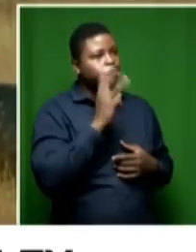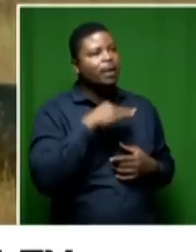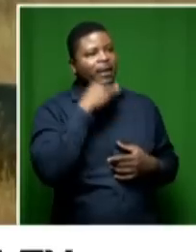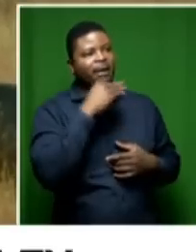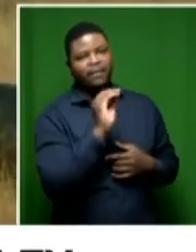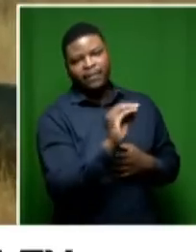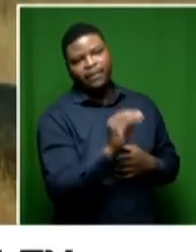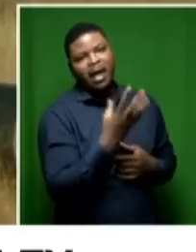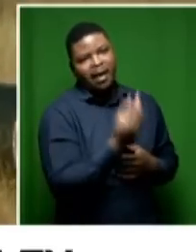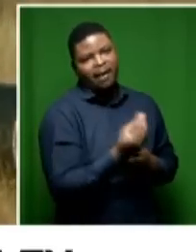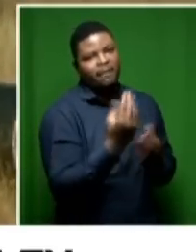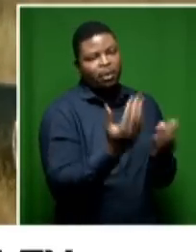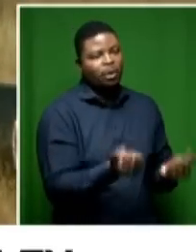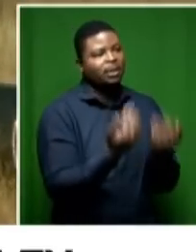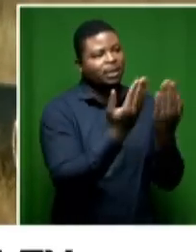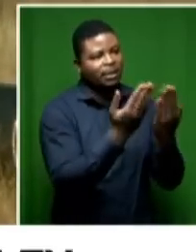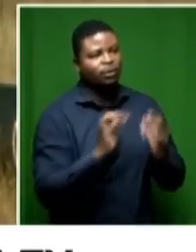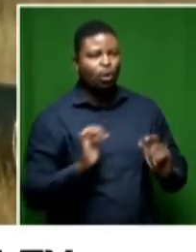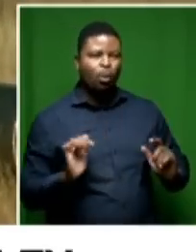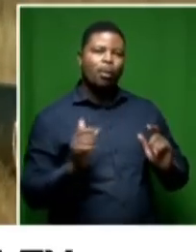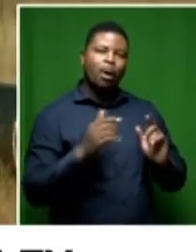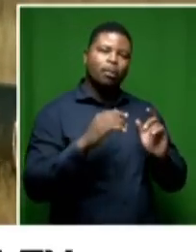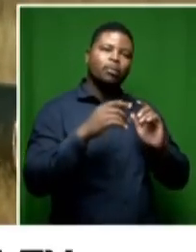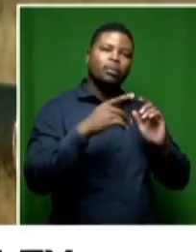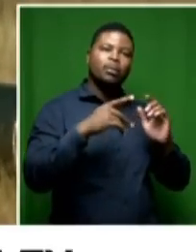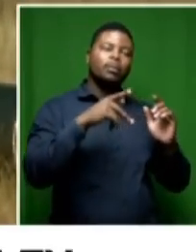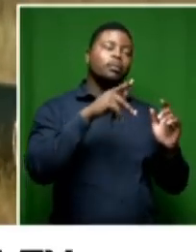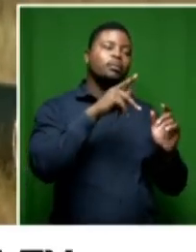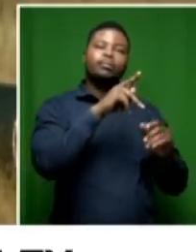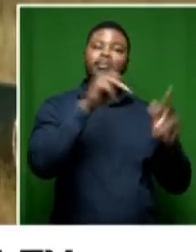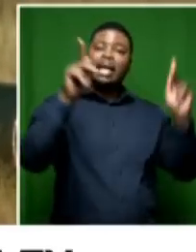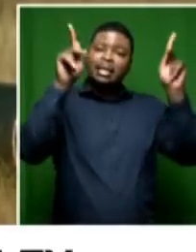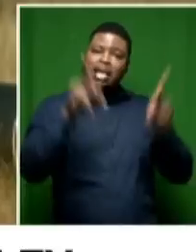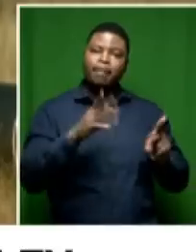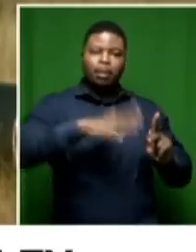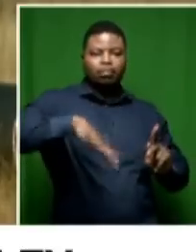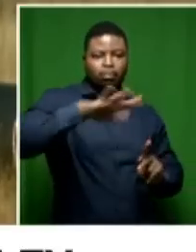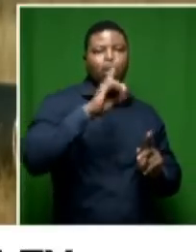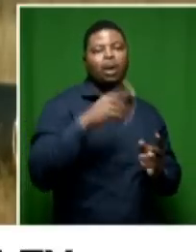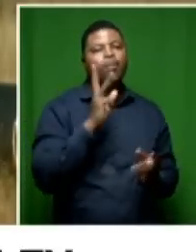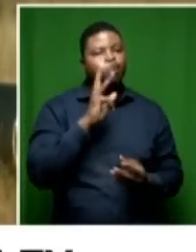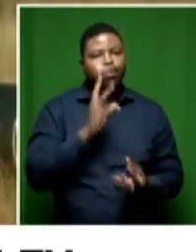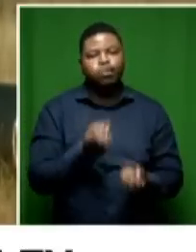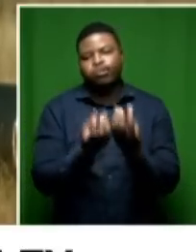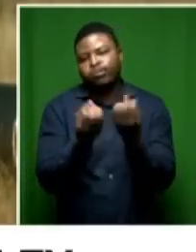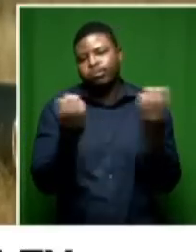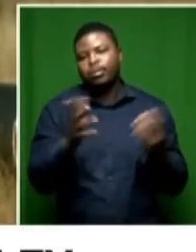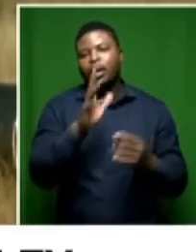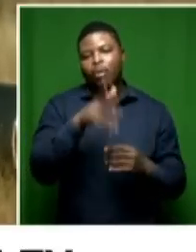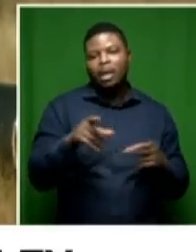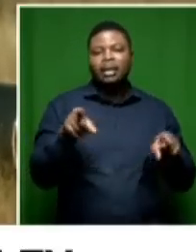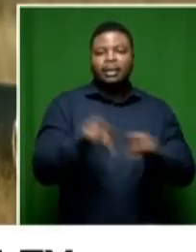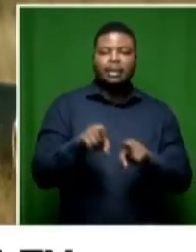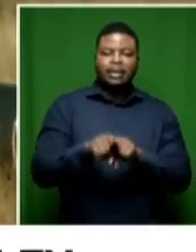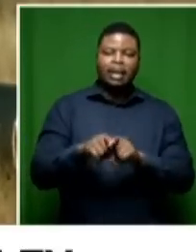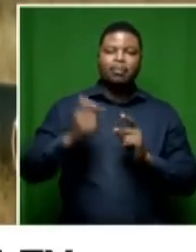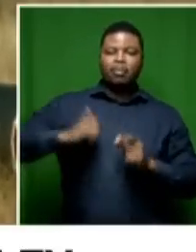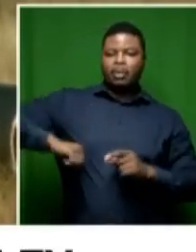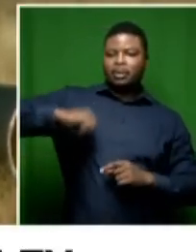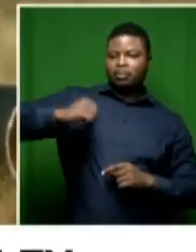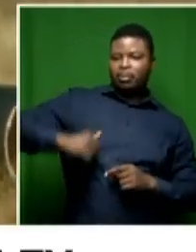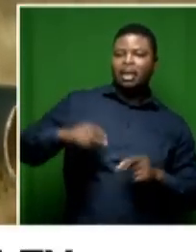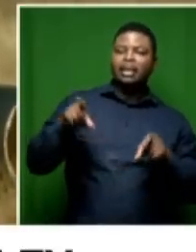Also saying that they need to work on the infrastructure of the Sol Plaatje Municipality, also on that Eskom